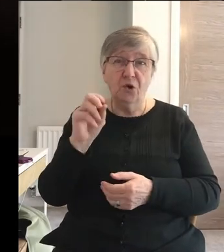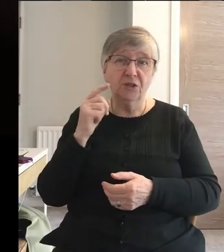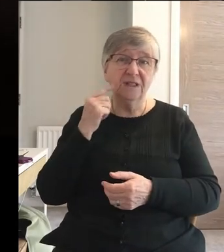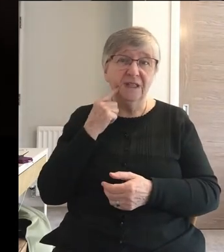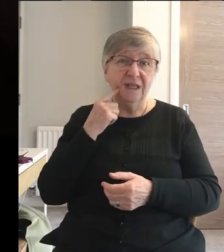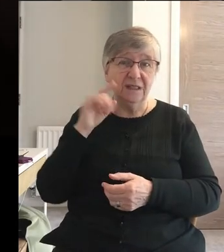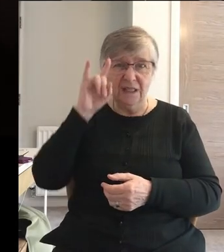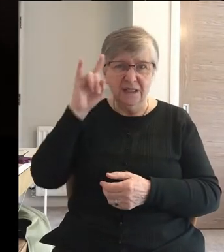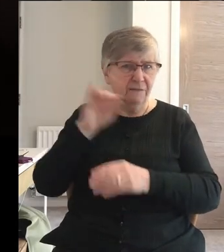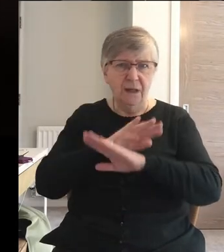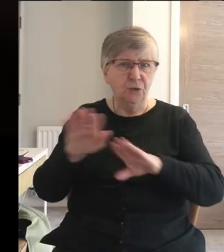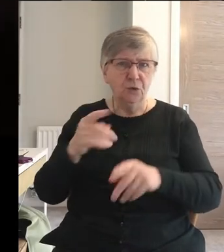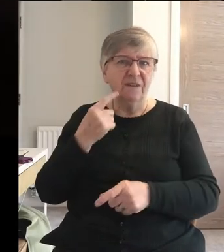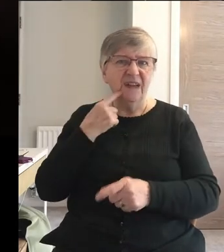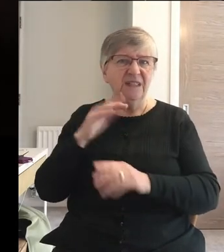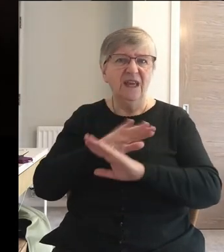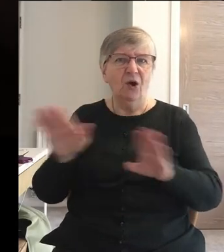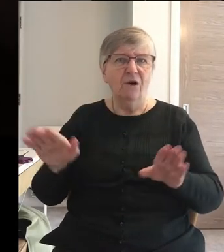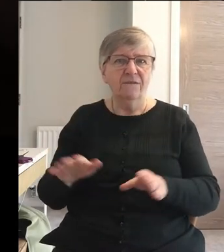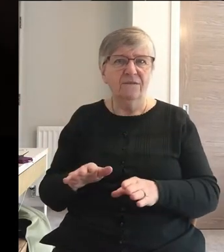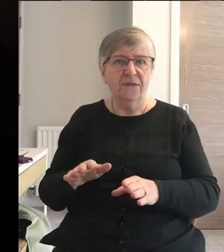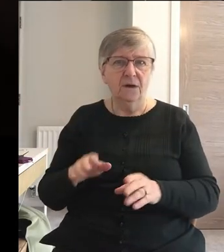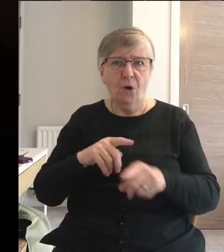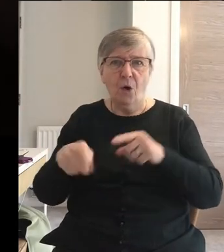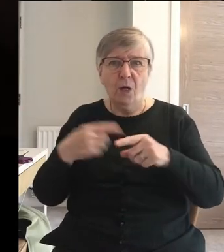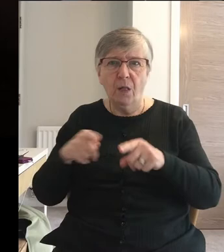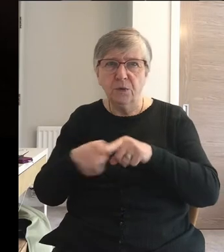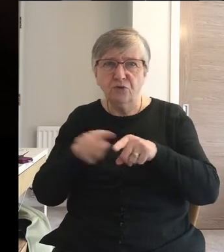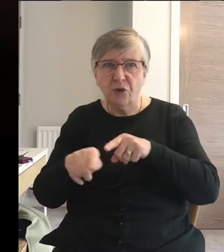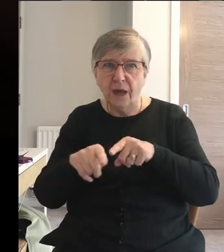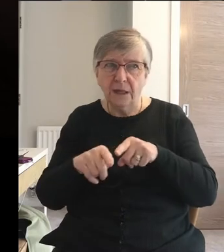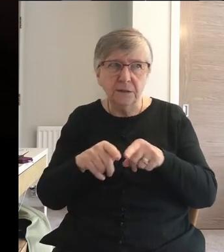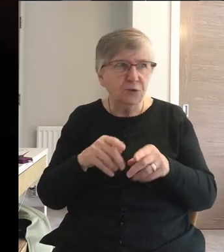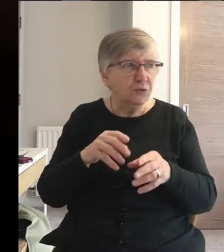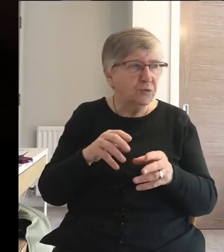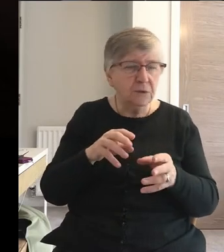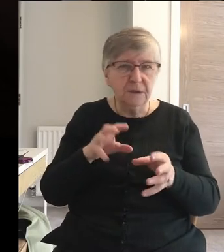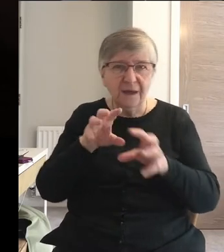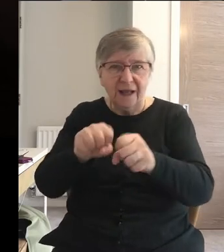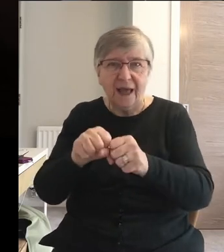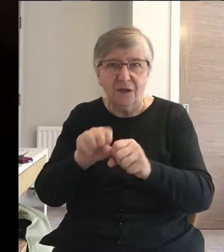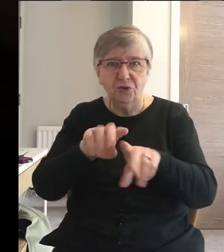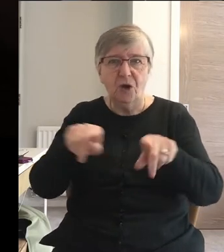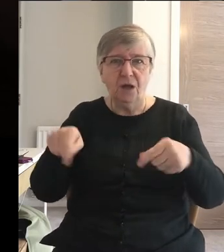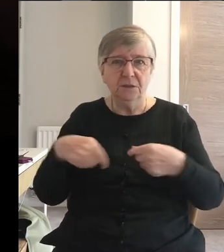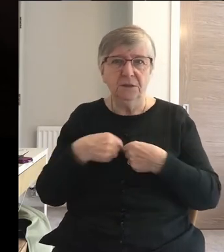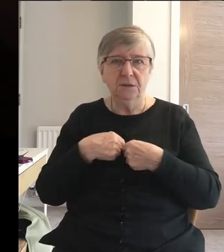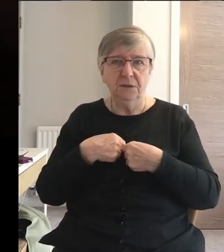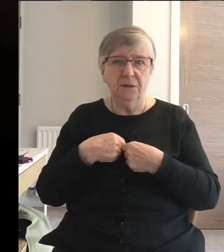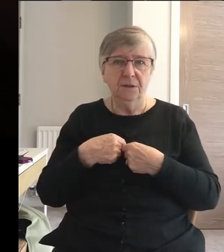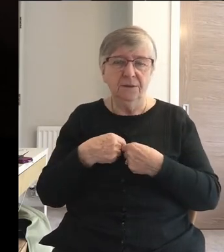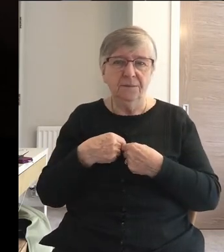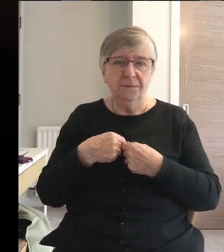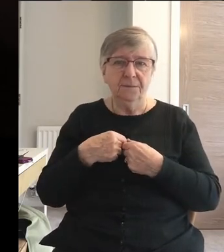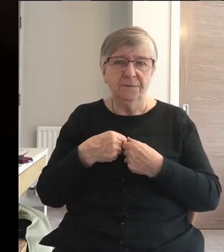doesn't take days off. He's always trying to trip us up. He's always trying to trick us, to find us out.